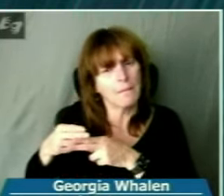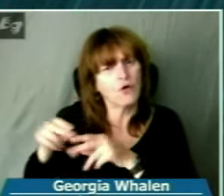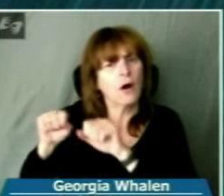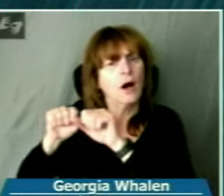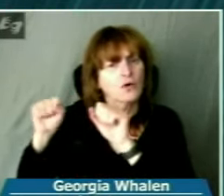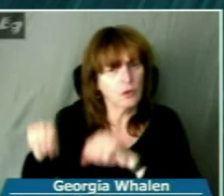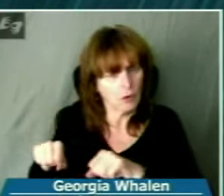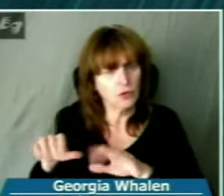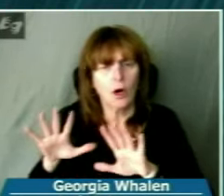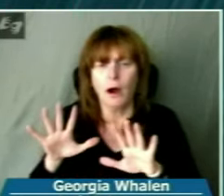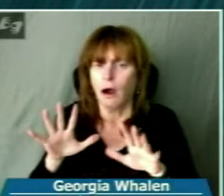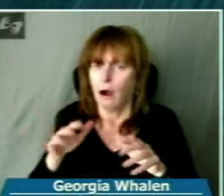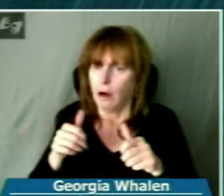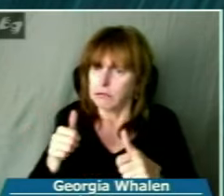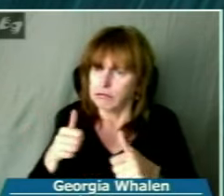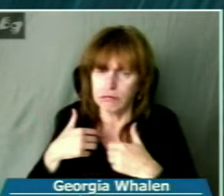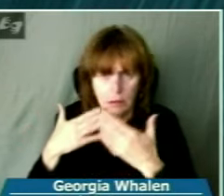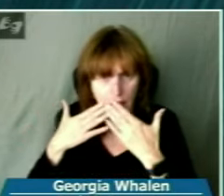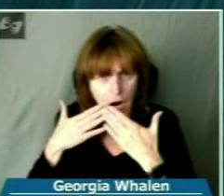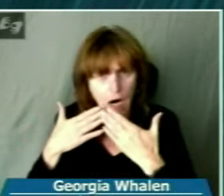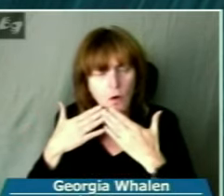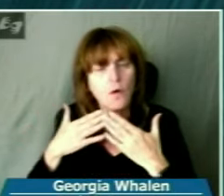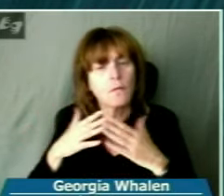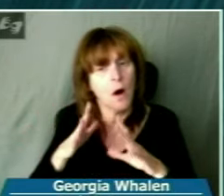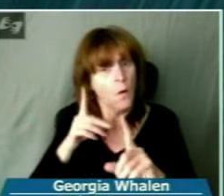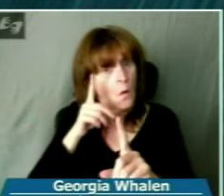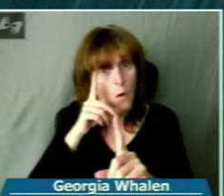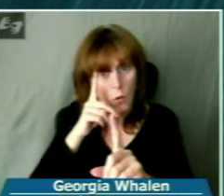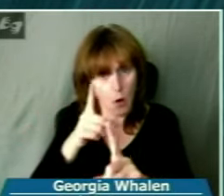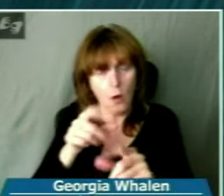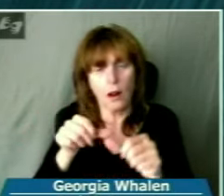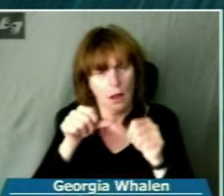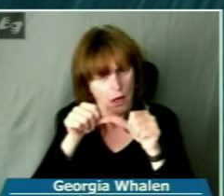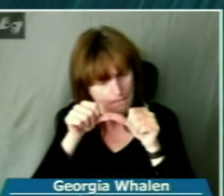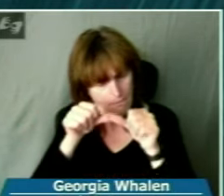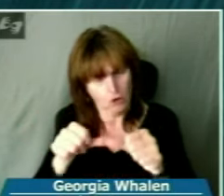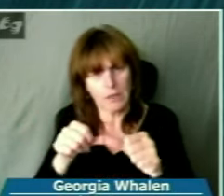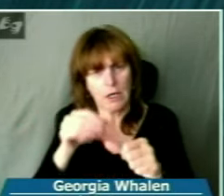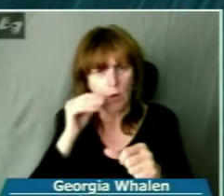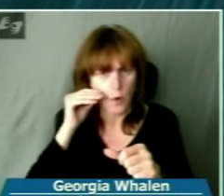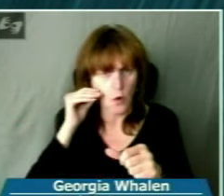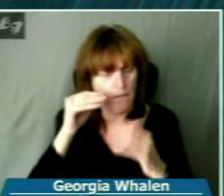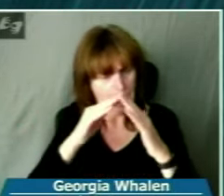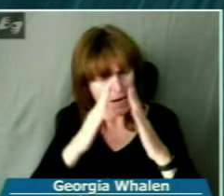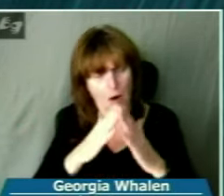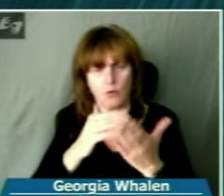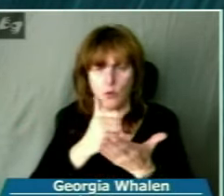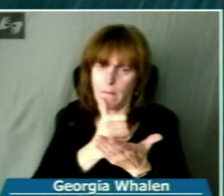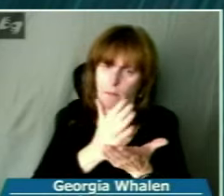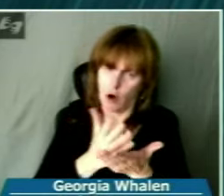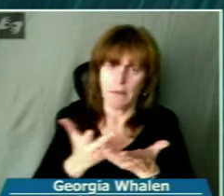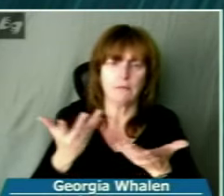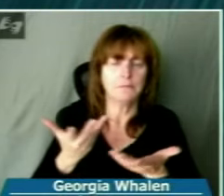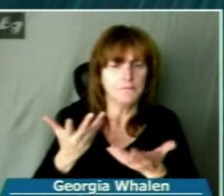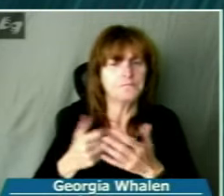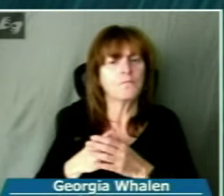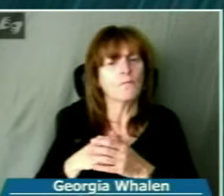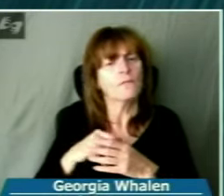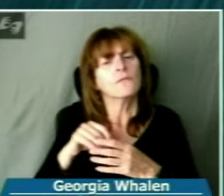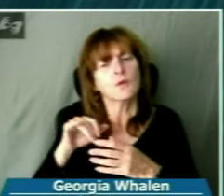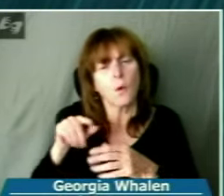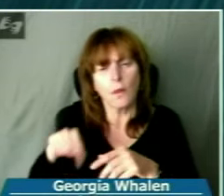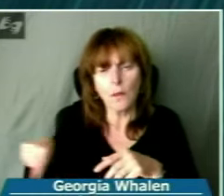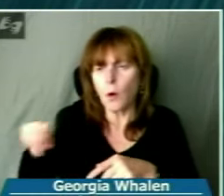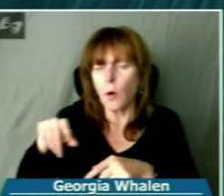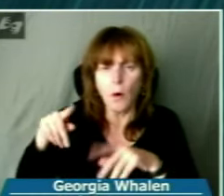supports with. We've also then tried to determine about what kinds of supports do folks need in order to be successfully moved from